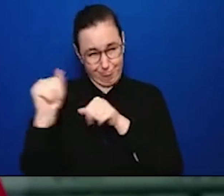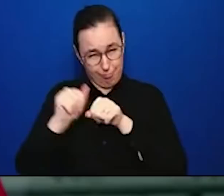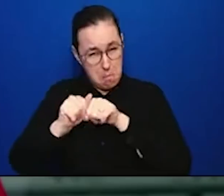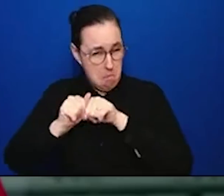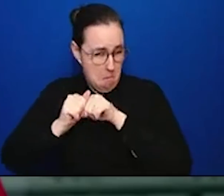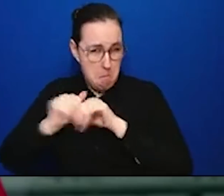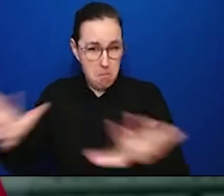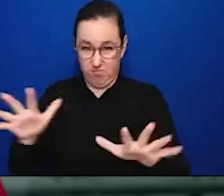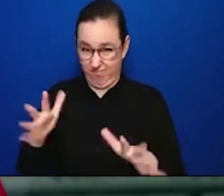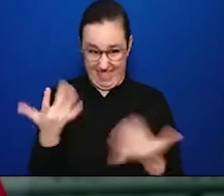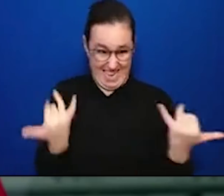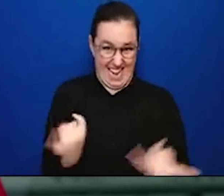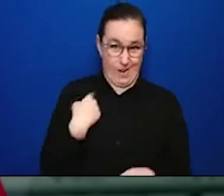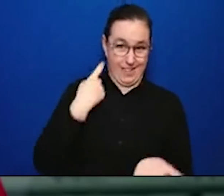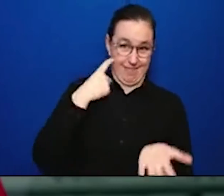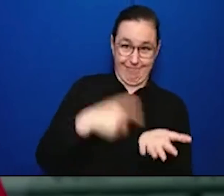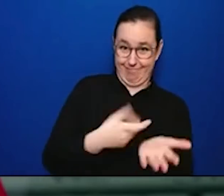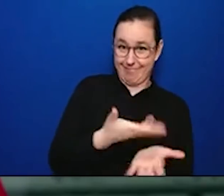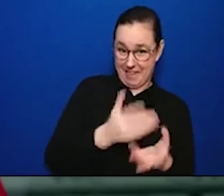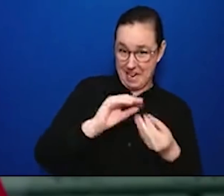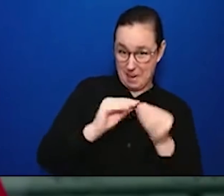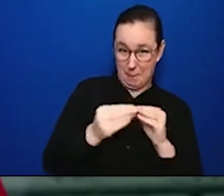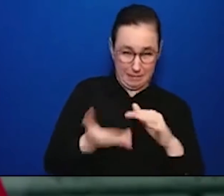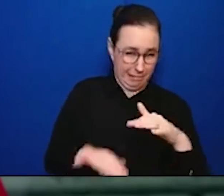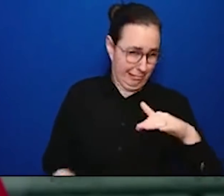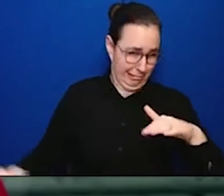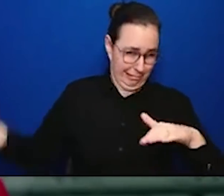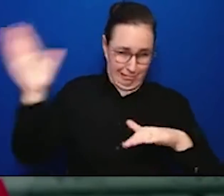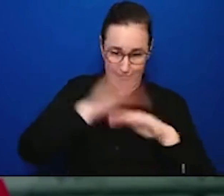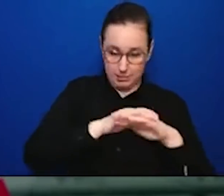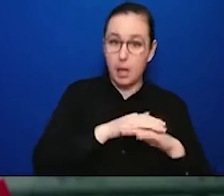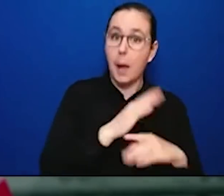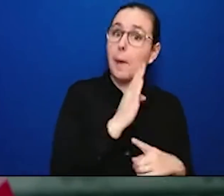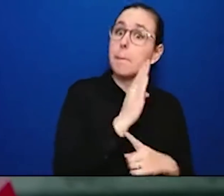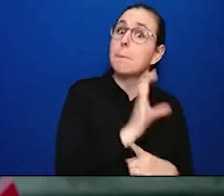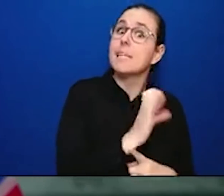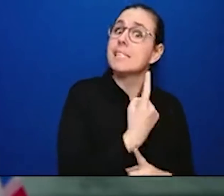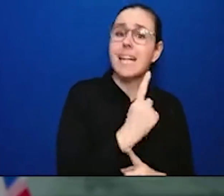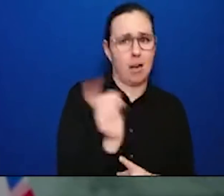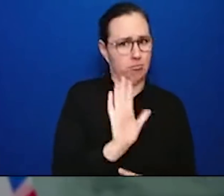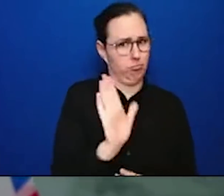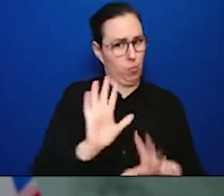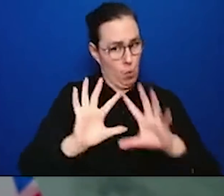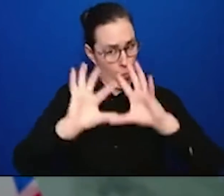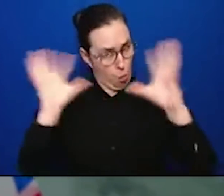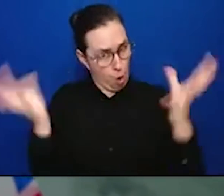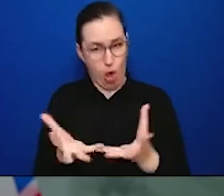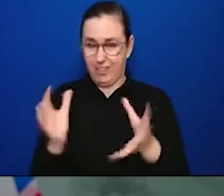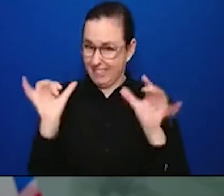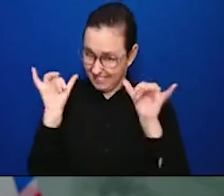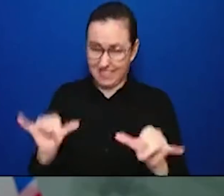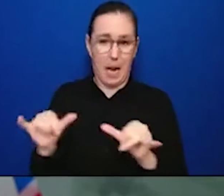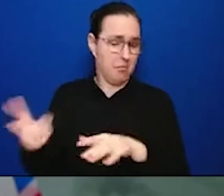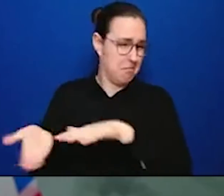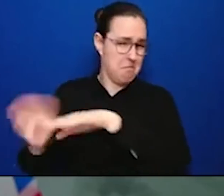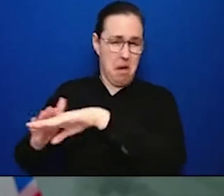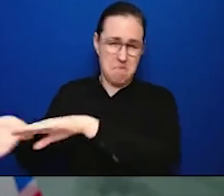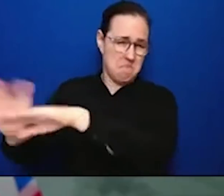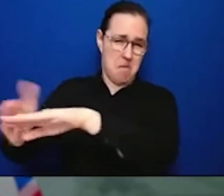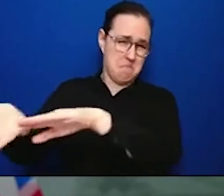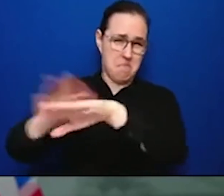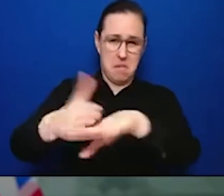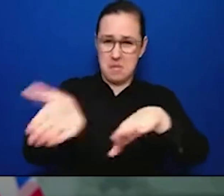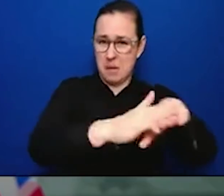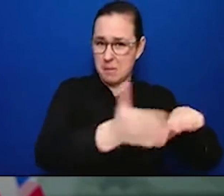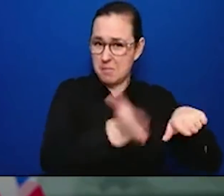we're seeing here and that we're seeing around the world. For now, in British Columbia, we have taken measures to try